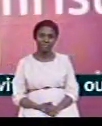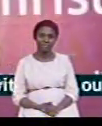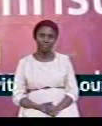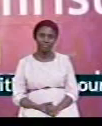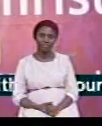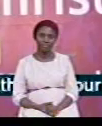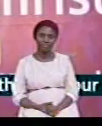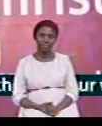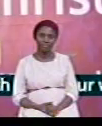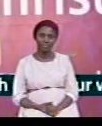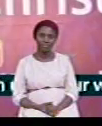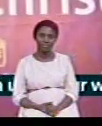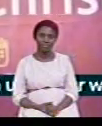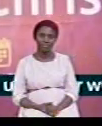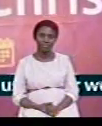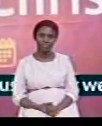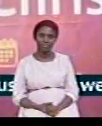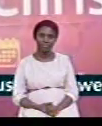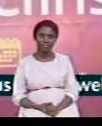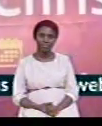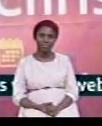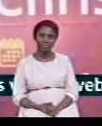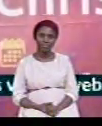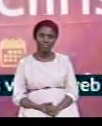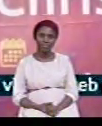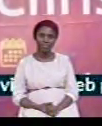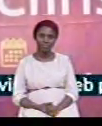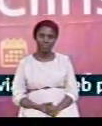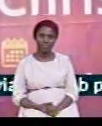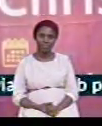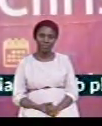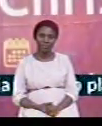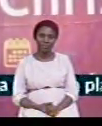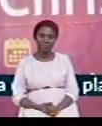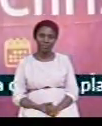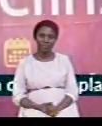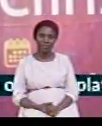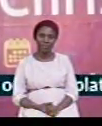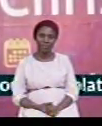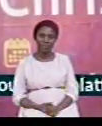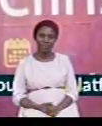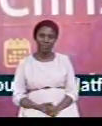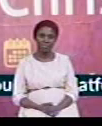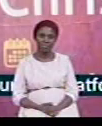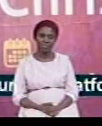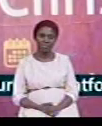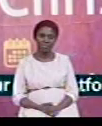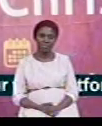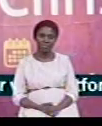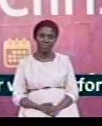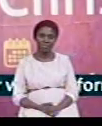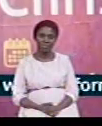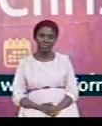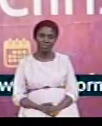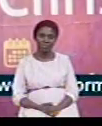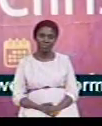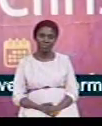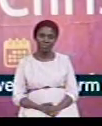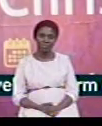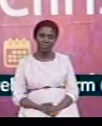sa afa na ma ti loud voice bi sa bawa paja won sa daji moja ni bi na mi di bia brawo en shranka rade se mikru wa pastor diodu